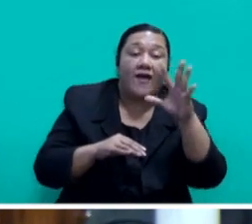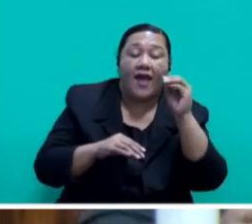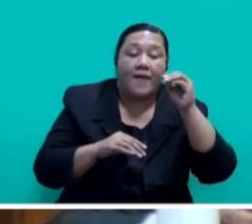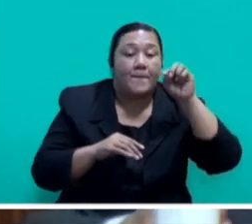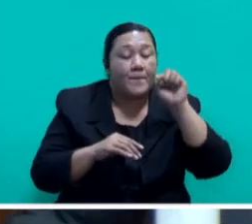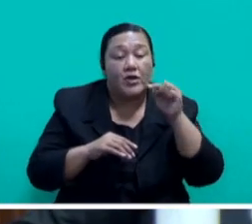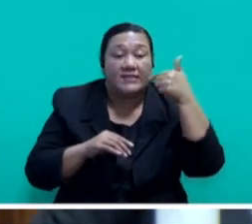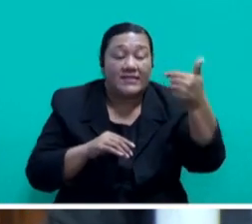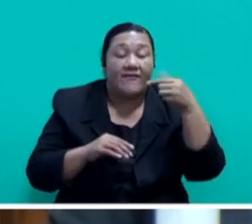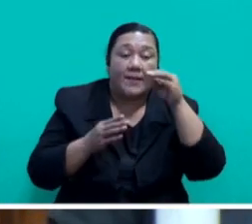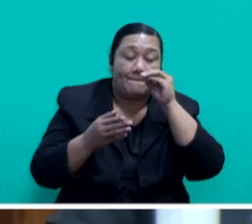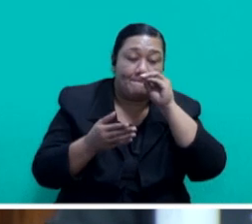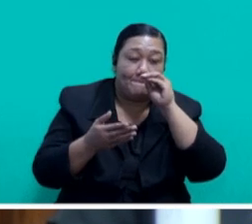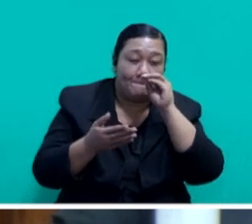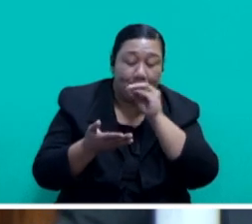the